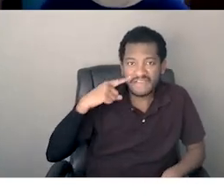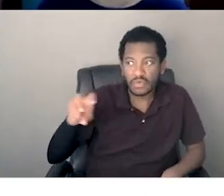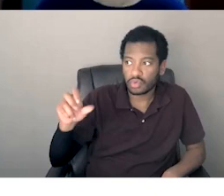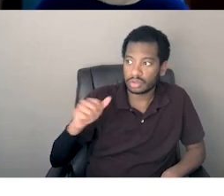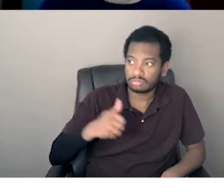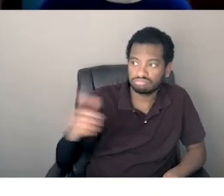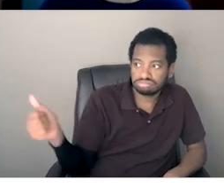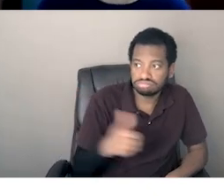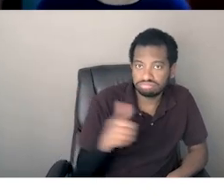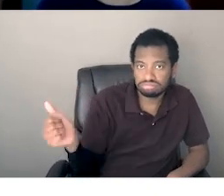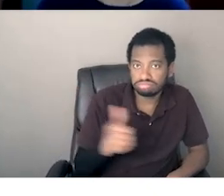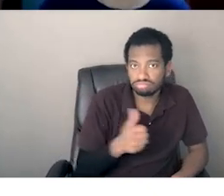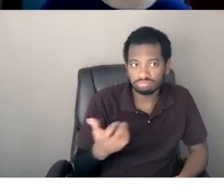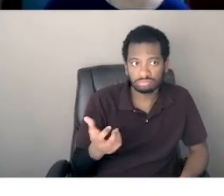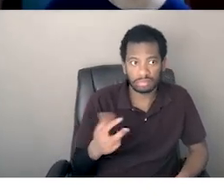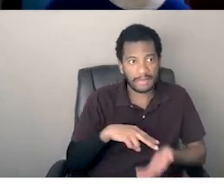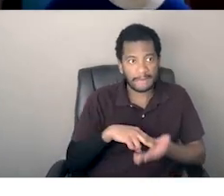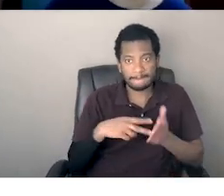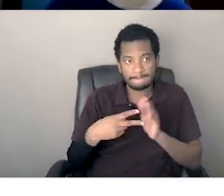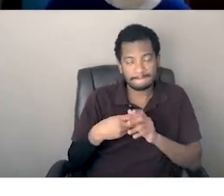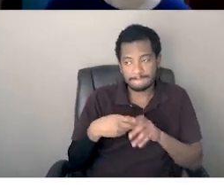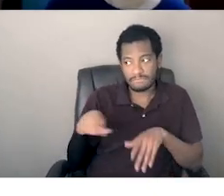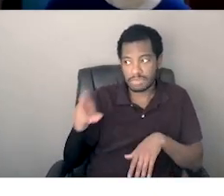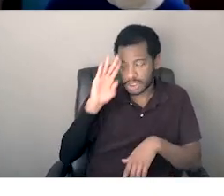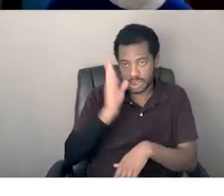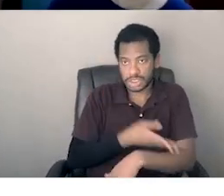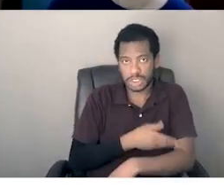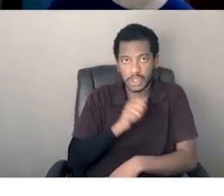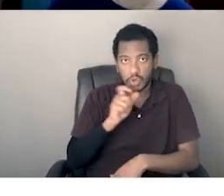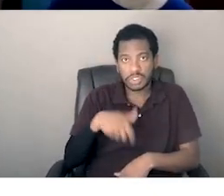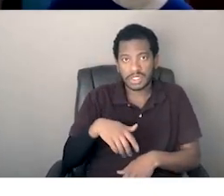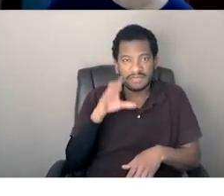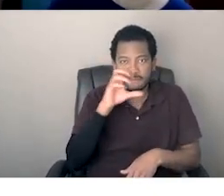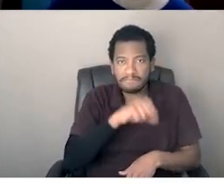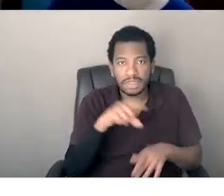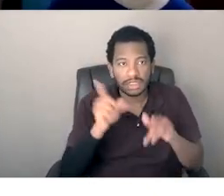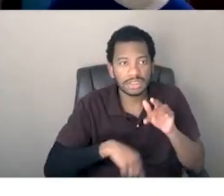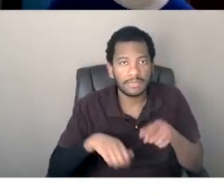instead of trying to making this person miss that practice?